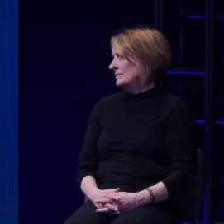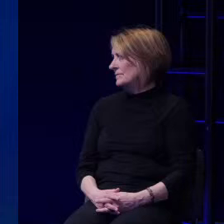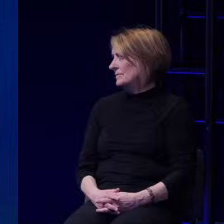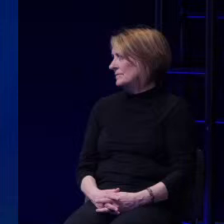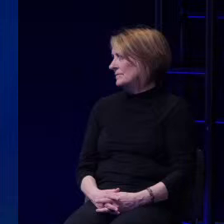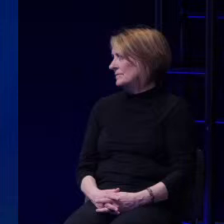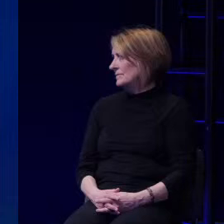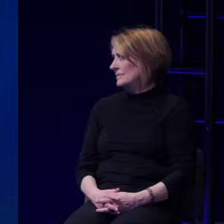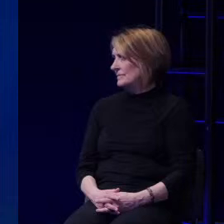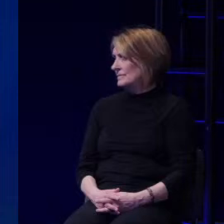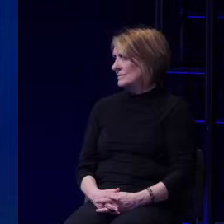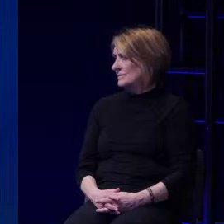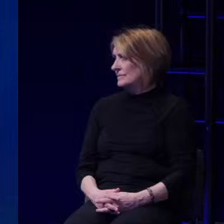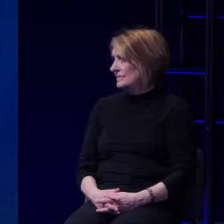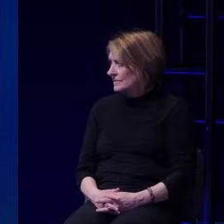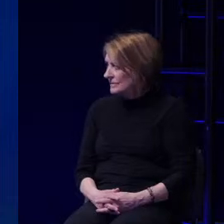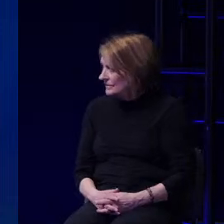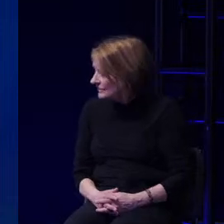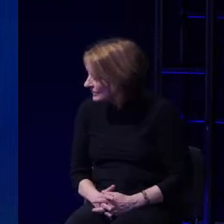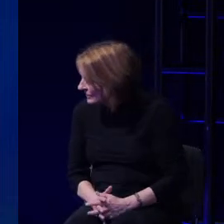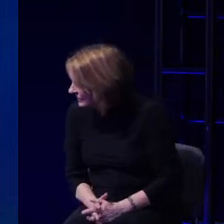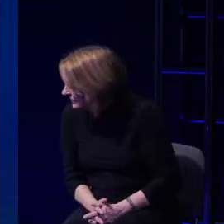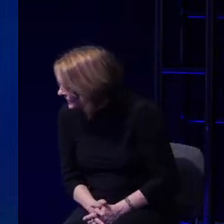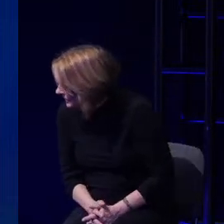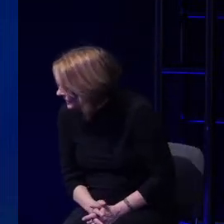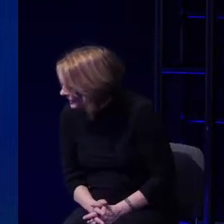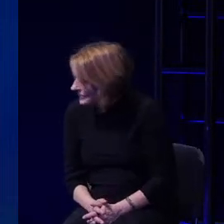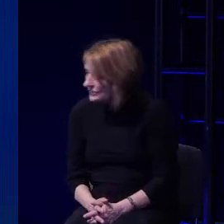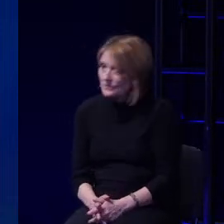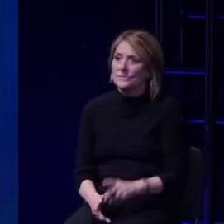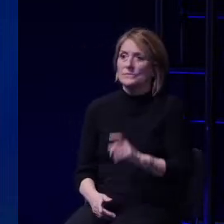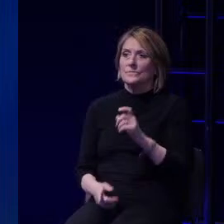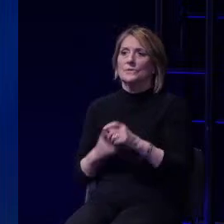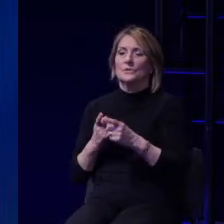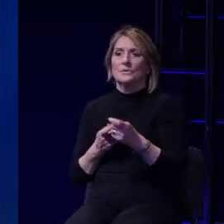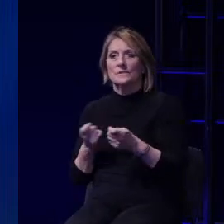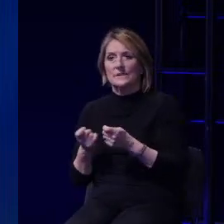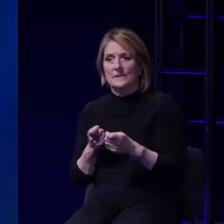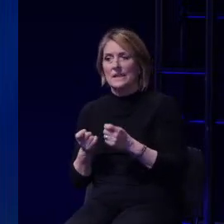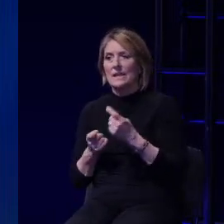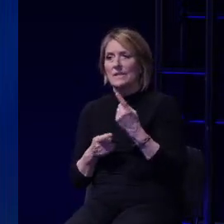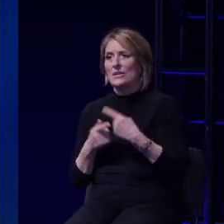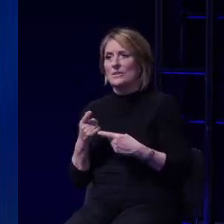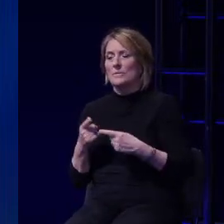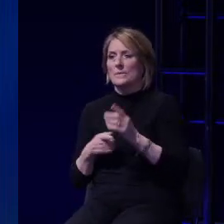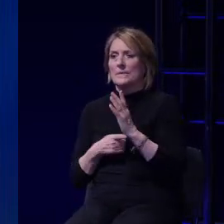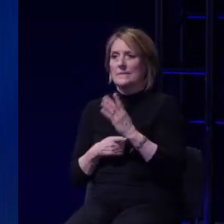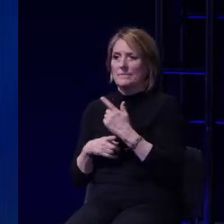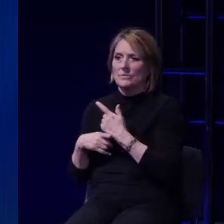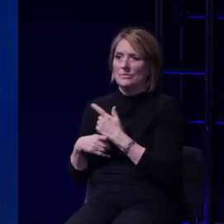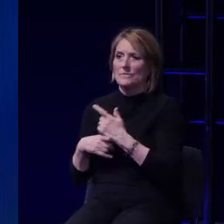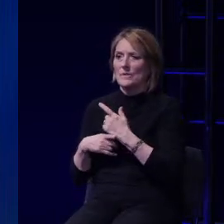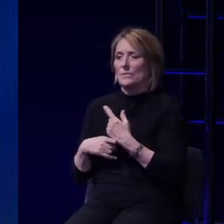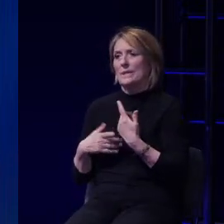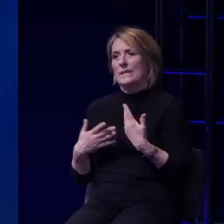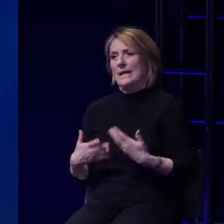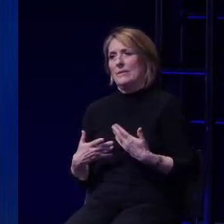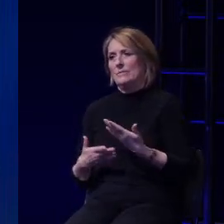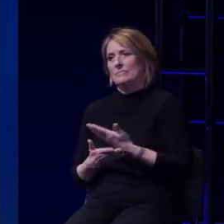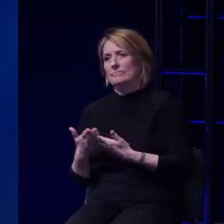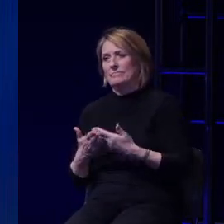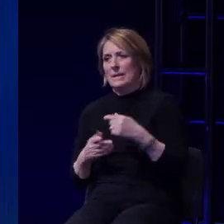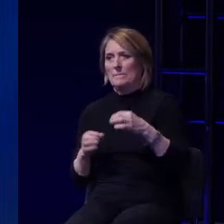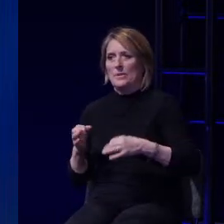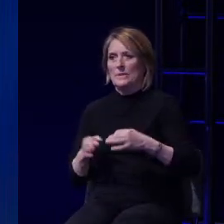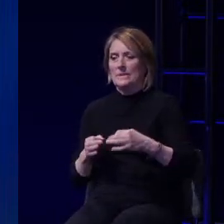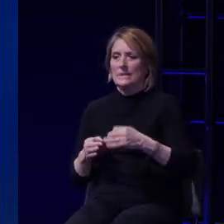Did you push that along? Did you sort of facilitate that? You know, the job of the cinematographer, we're talking about politics here, it can be a